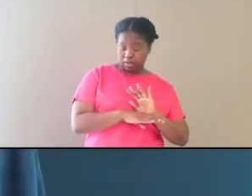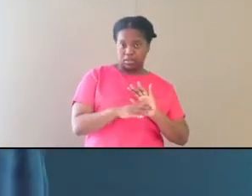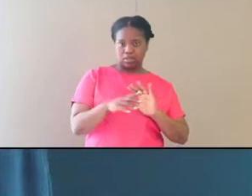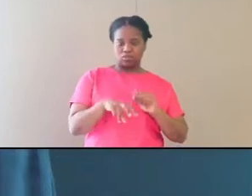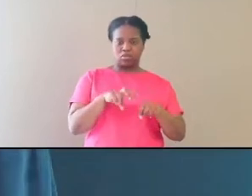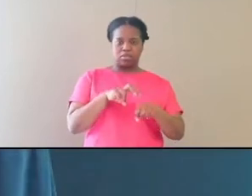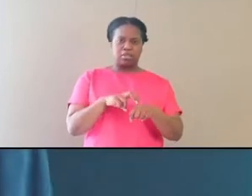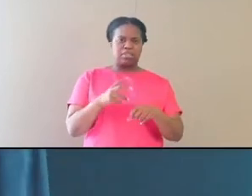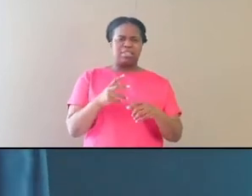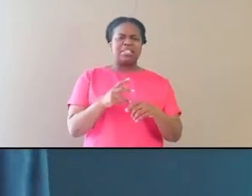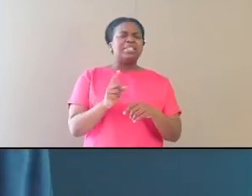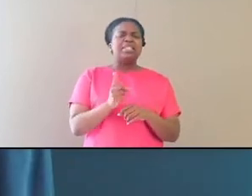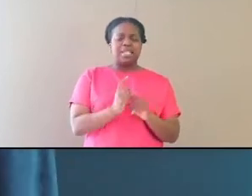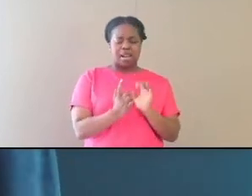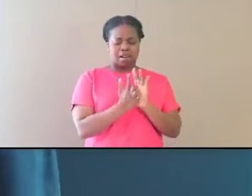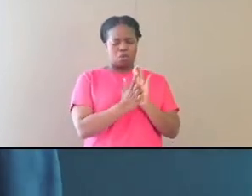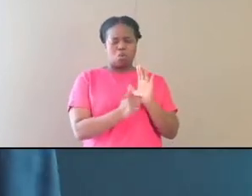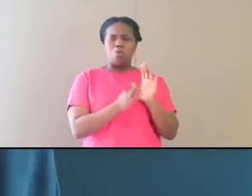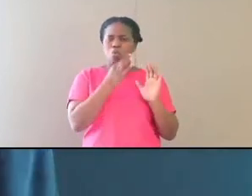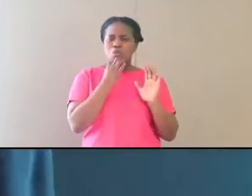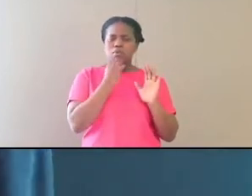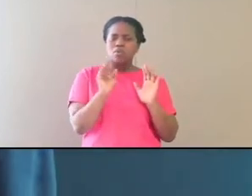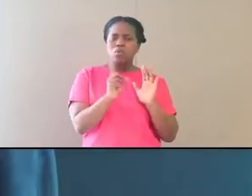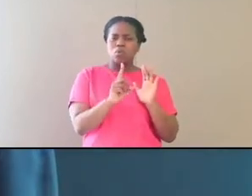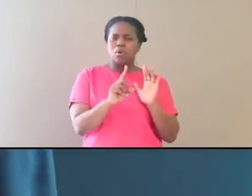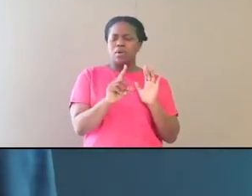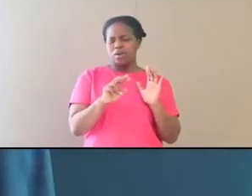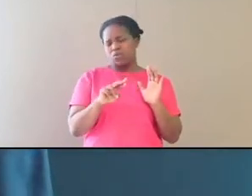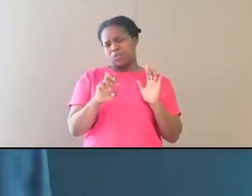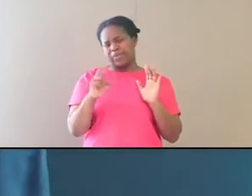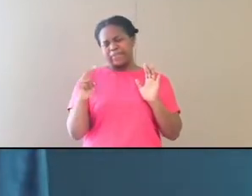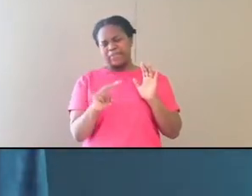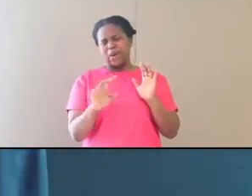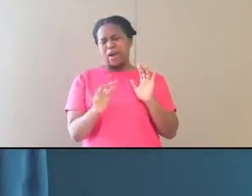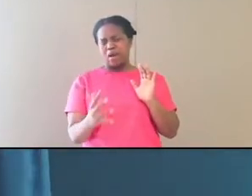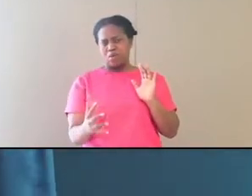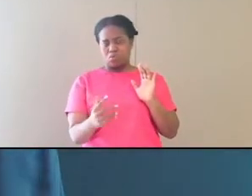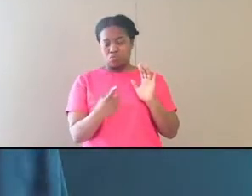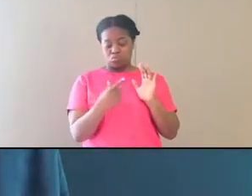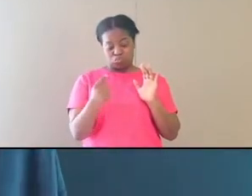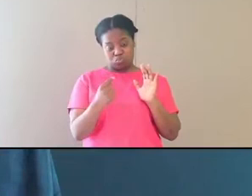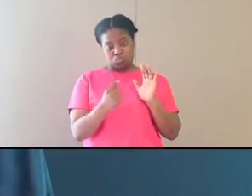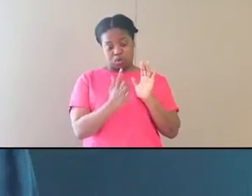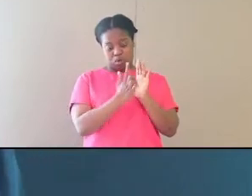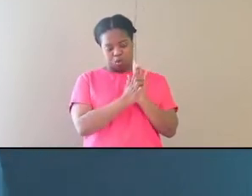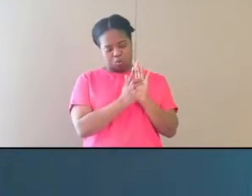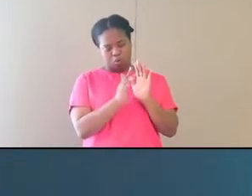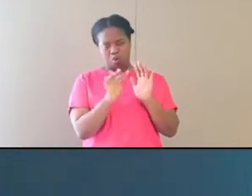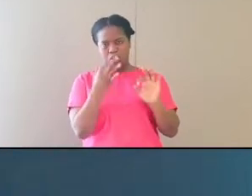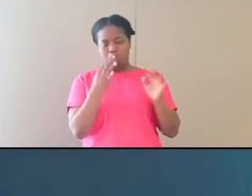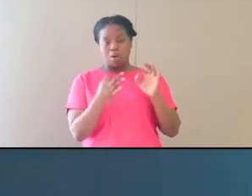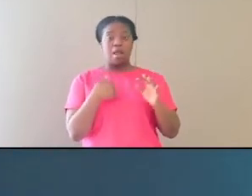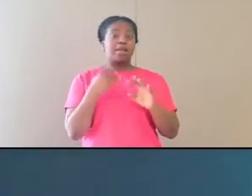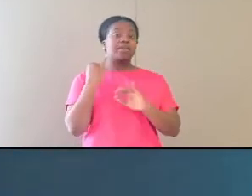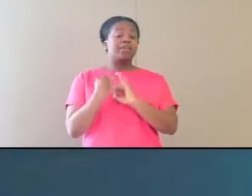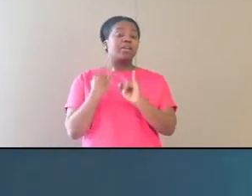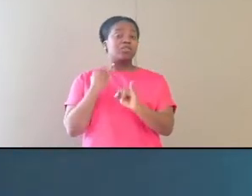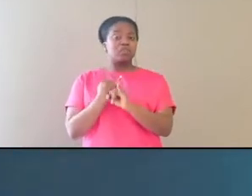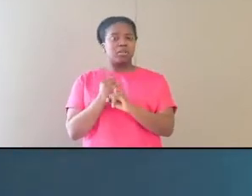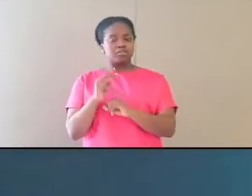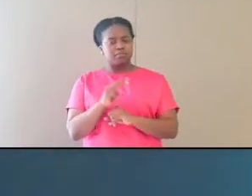implications? What are the legal implications? And how would it be viewed by those who do legal analysis, such as the international treaty bodies?